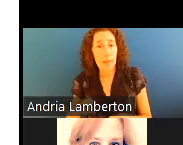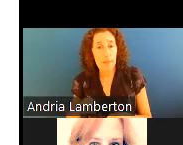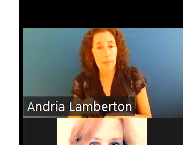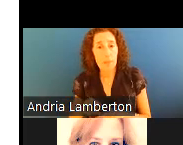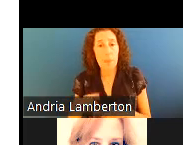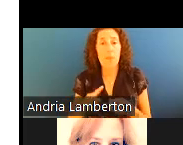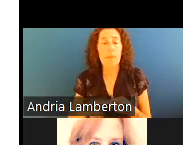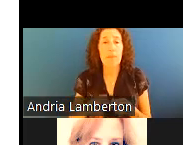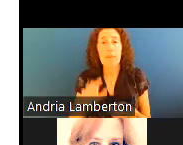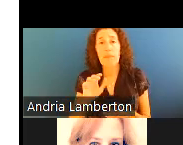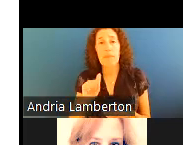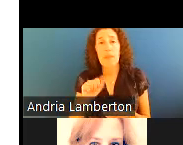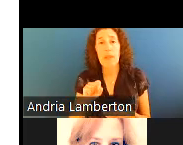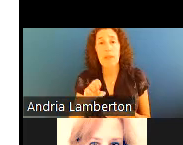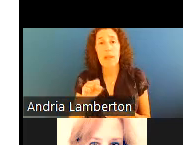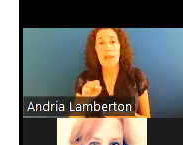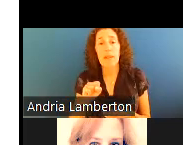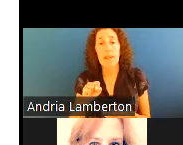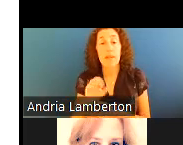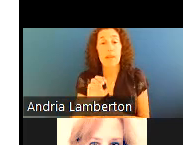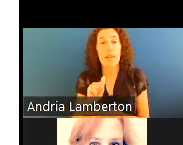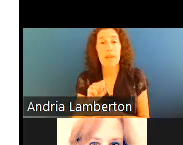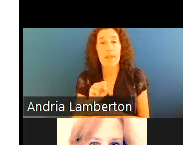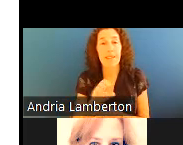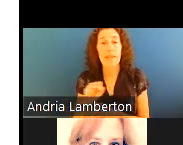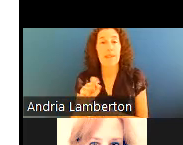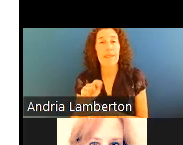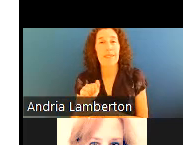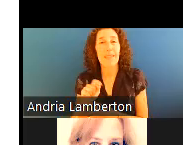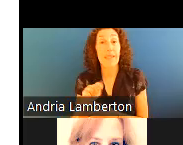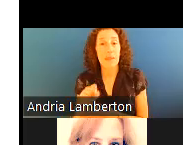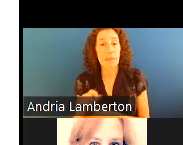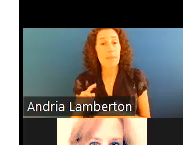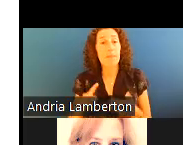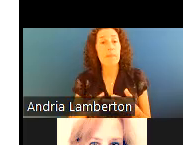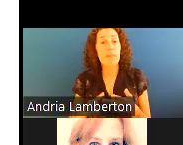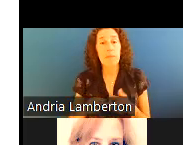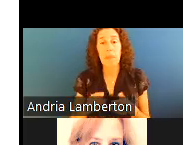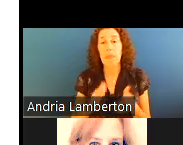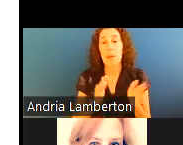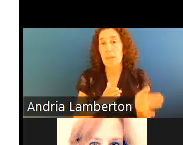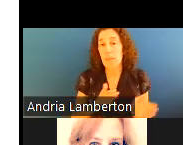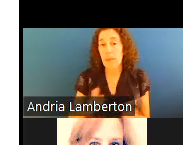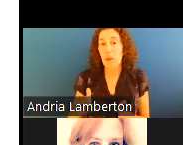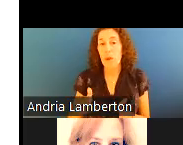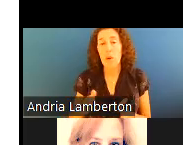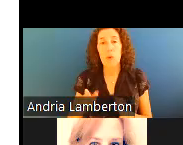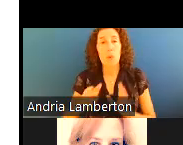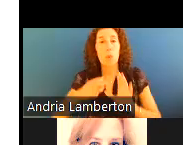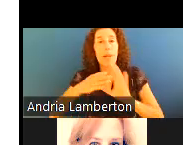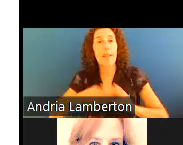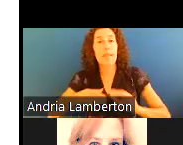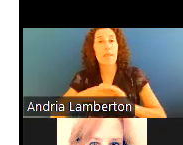of plea bargains. They can also prepare a survivor to testify at trial, including preparing them for both direct examination